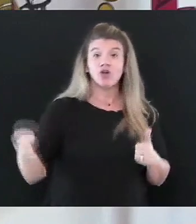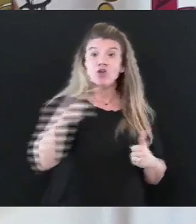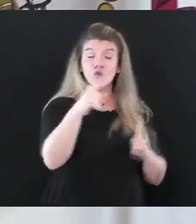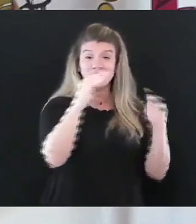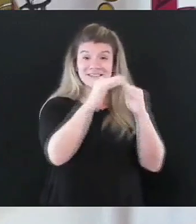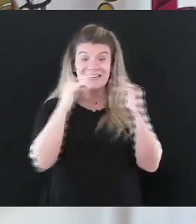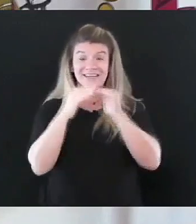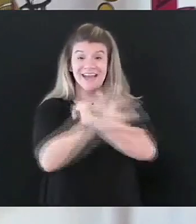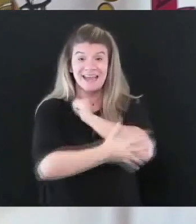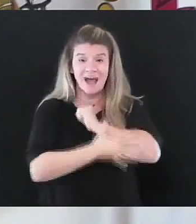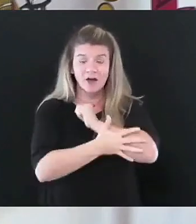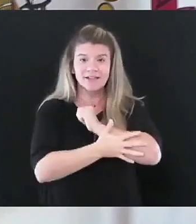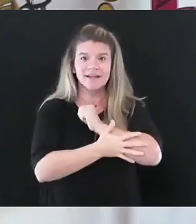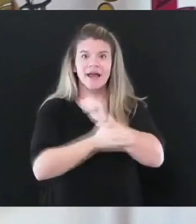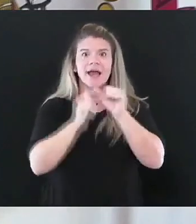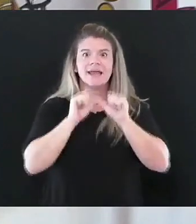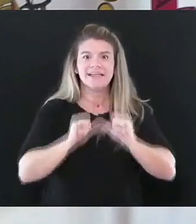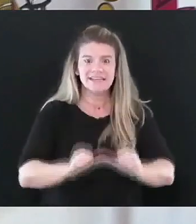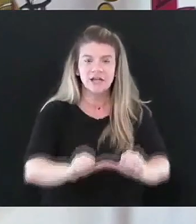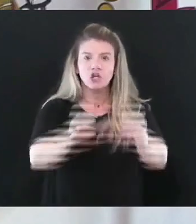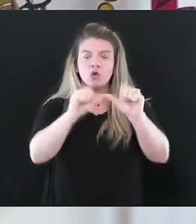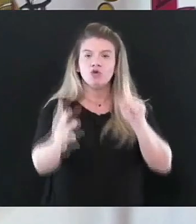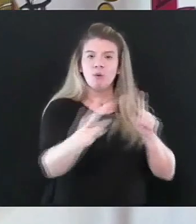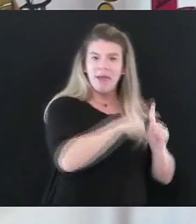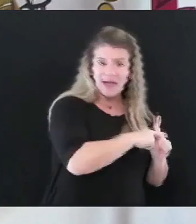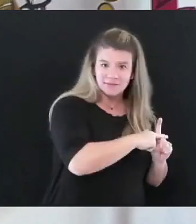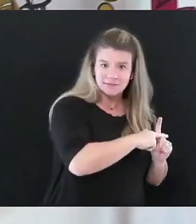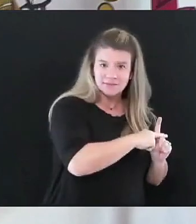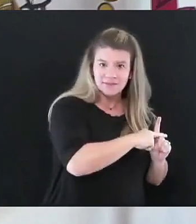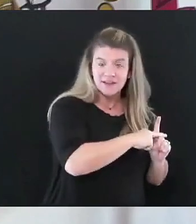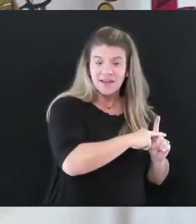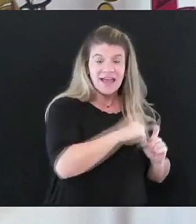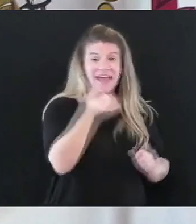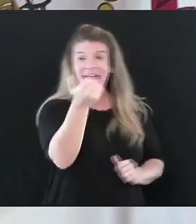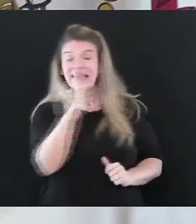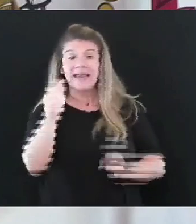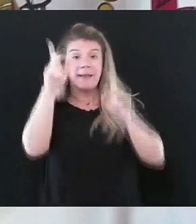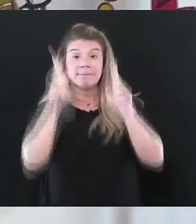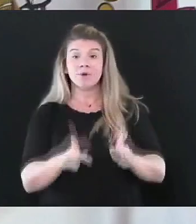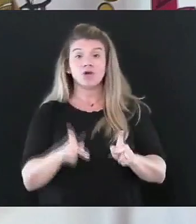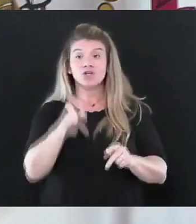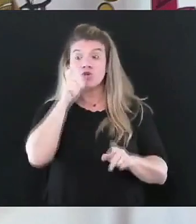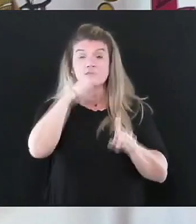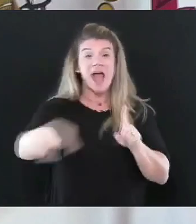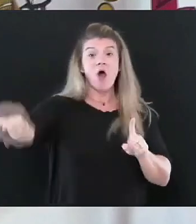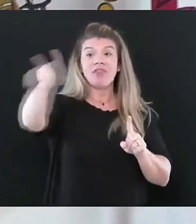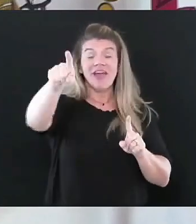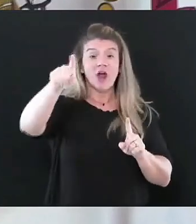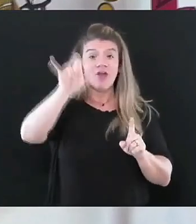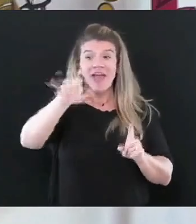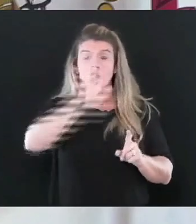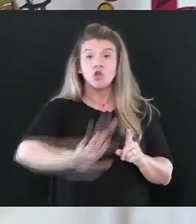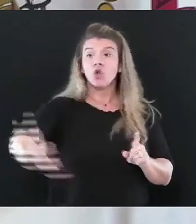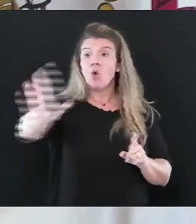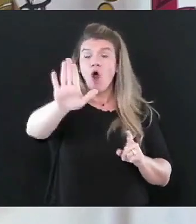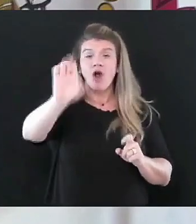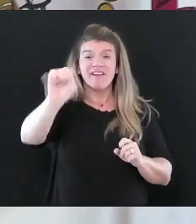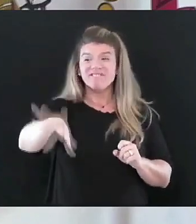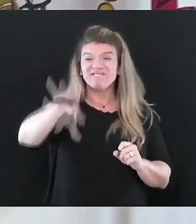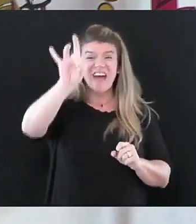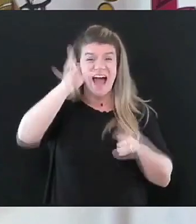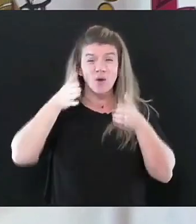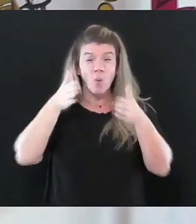counties, continue to apply. From the standpoint of anybody out there and everything that you can find a way